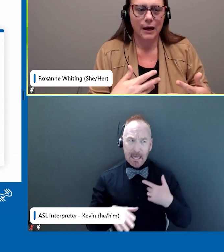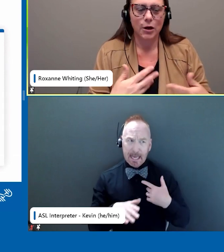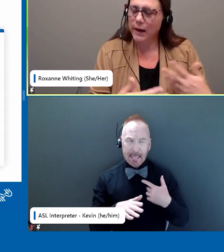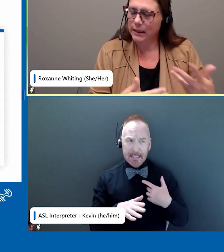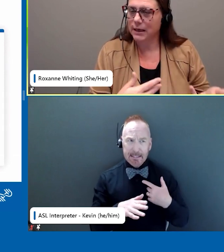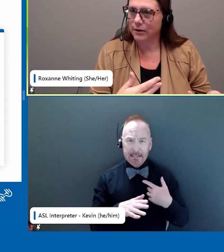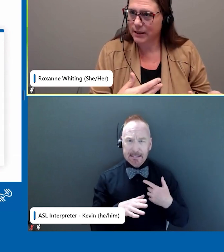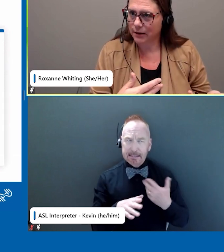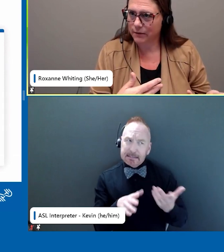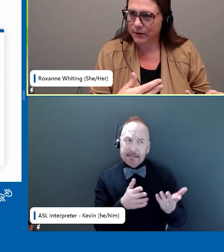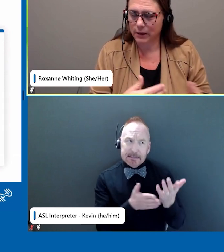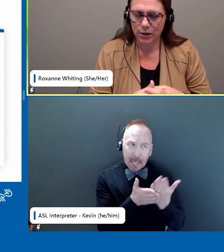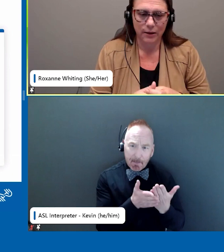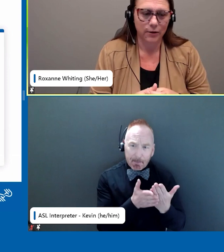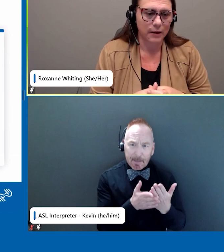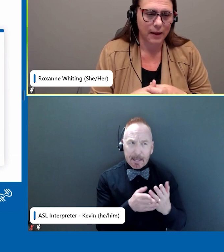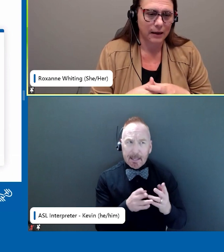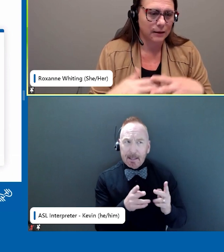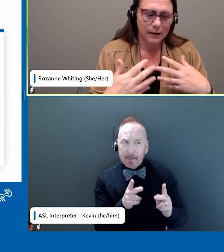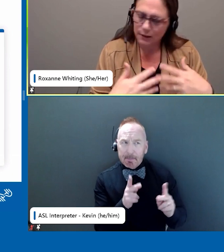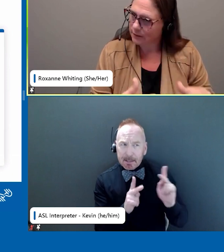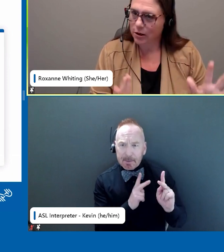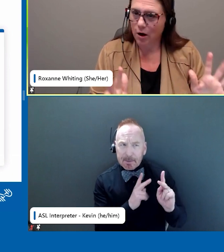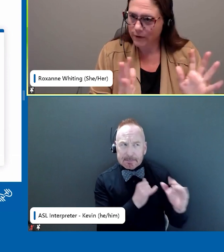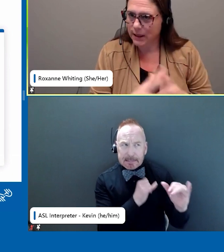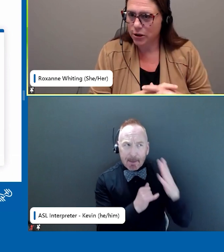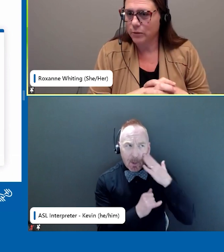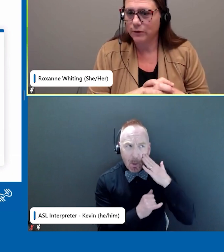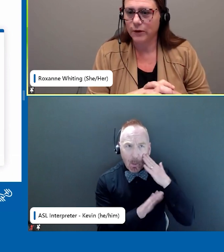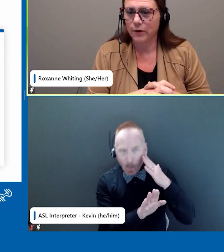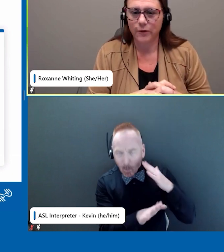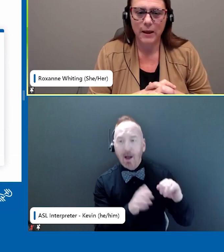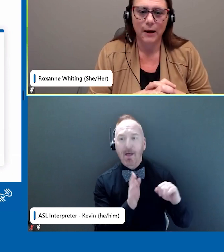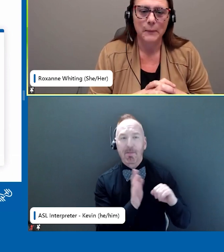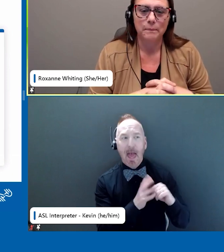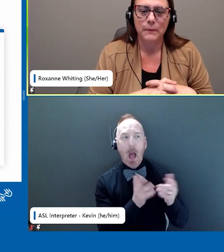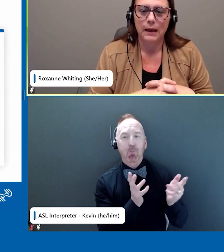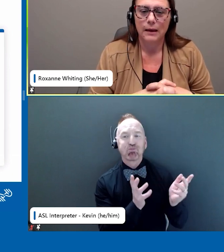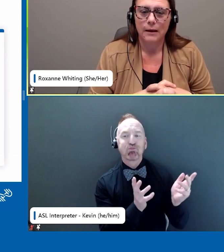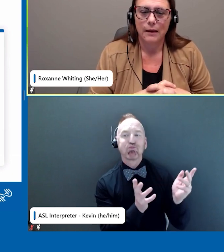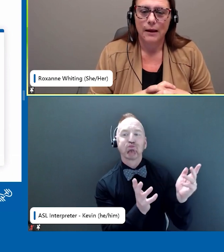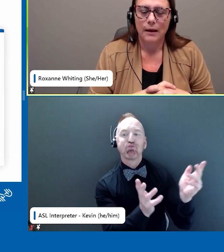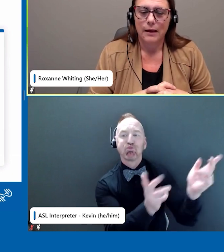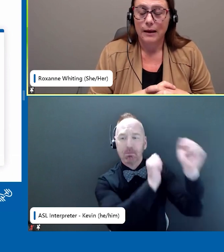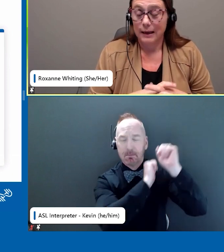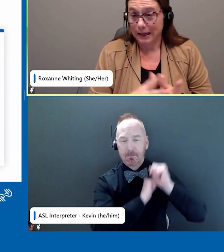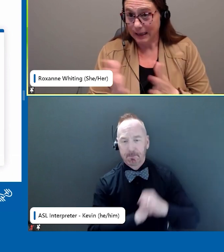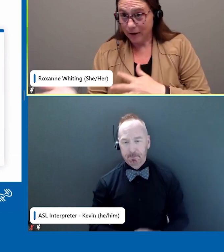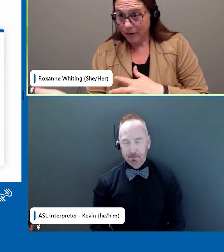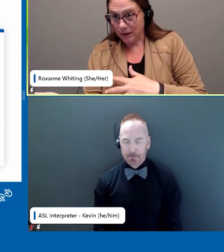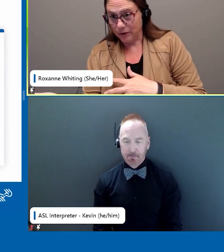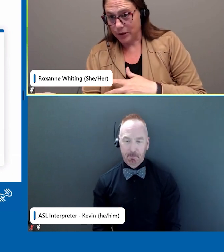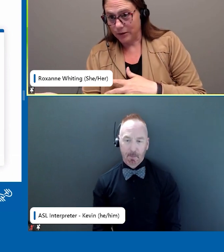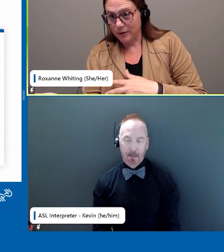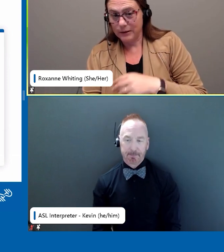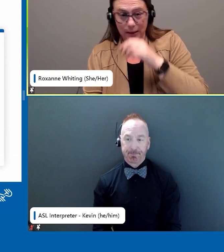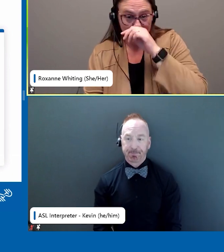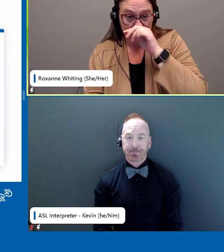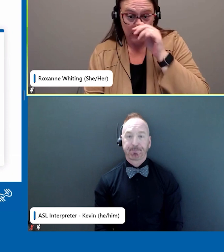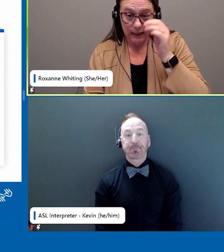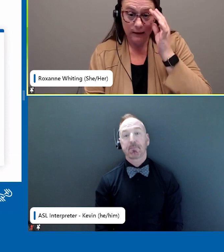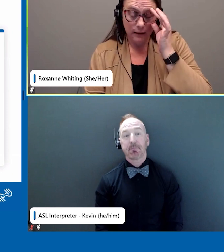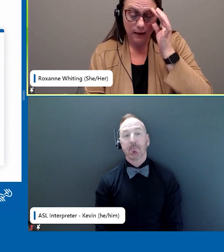of acquainting ourselves with each other. And then the conversation will flow from there. In hearing